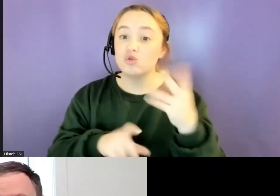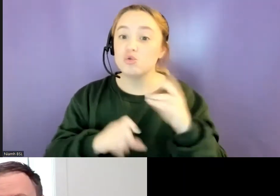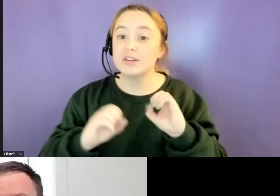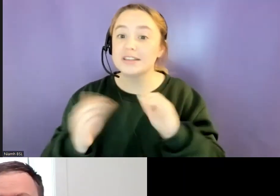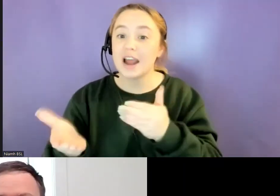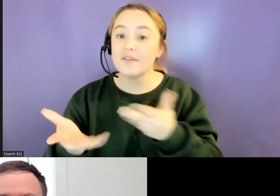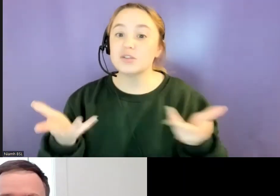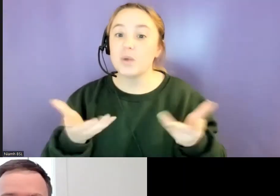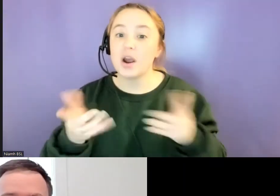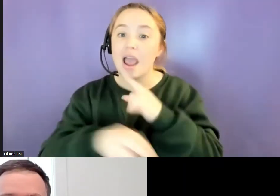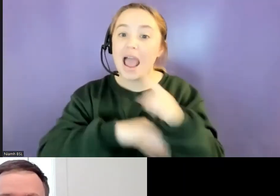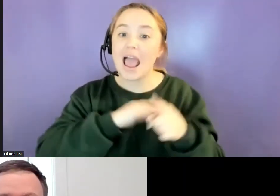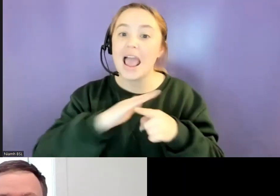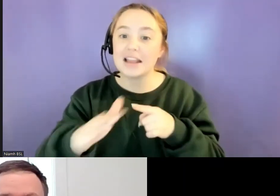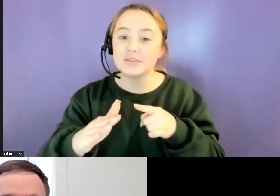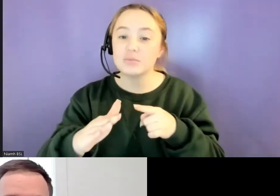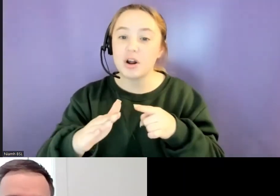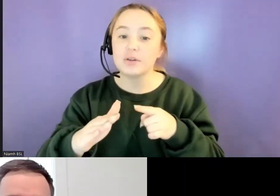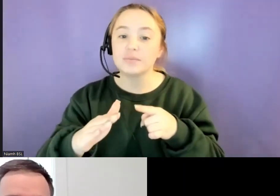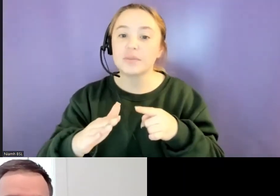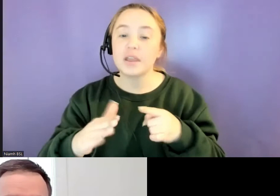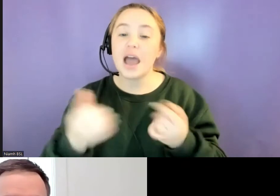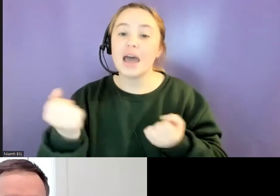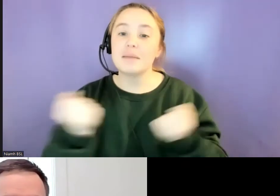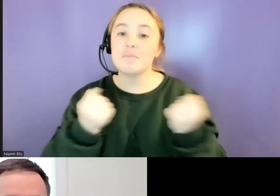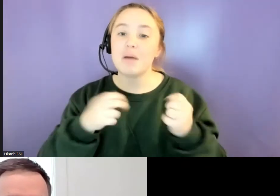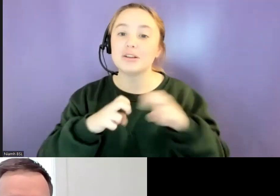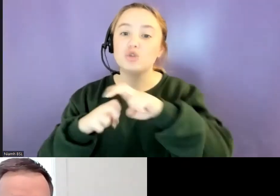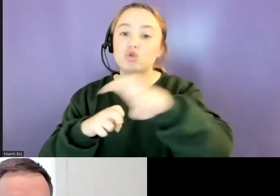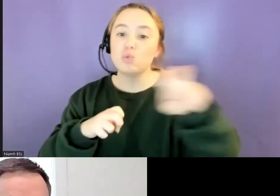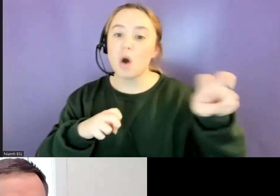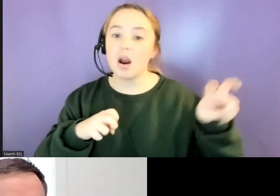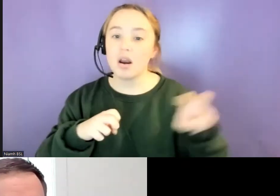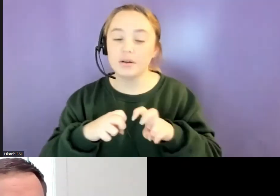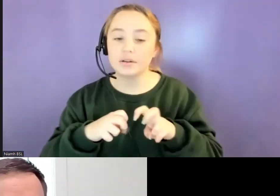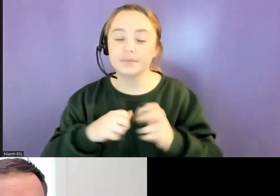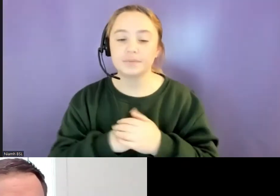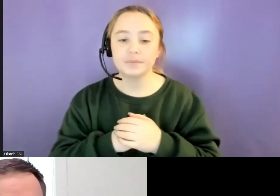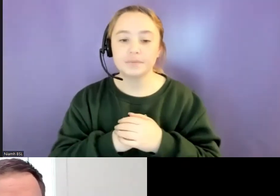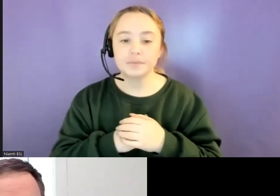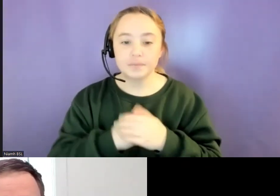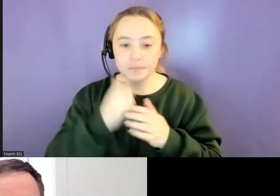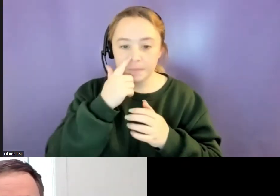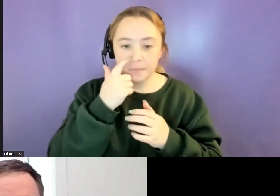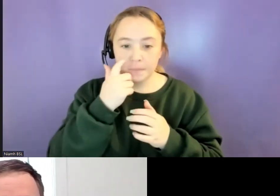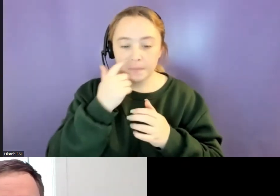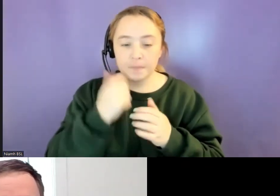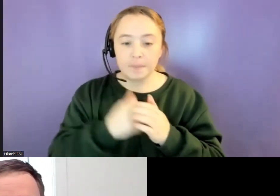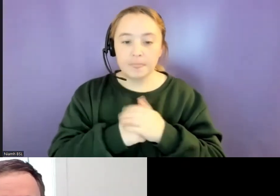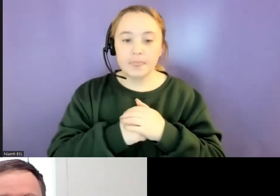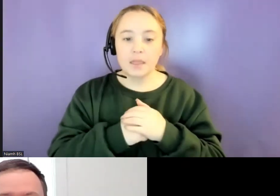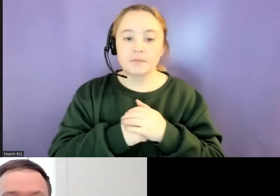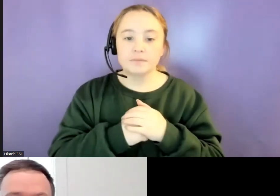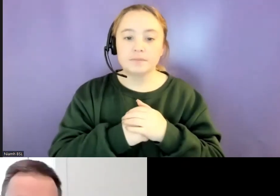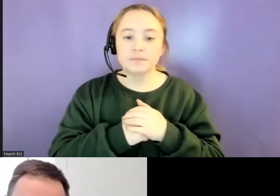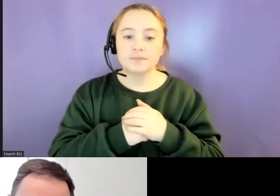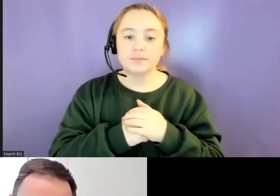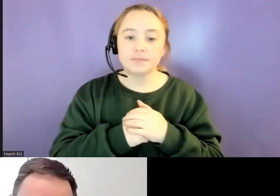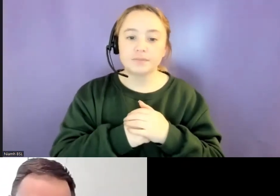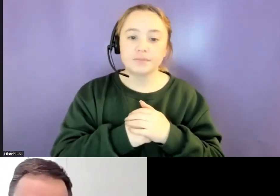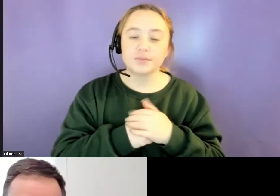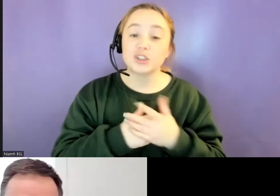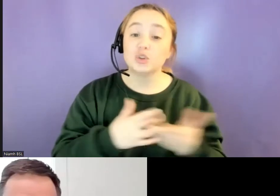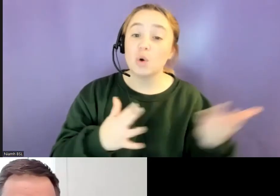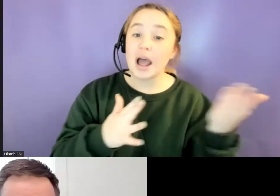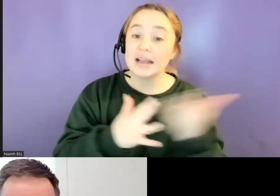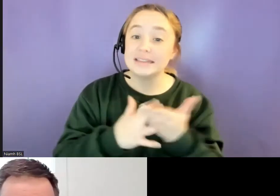in Edinburgh under the Bright Bus Tours brand. In terms of accessible training